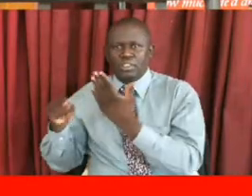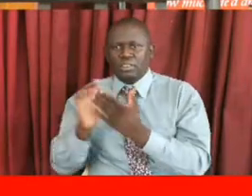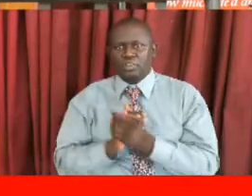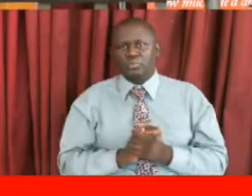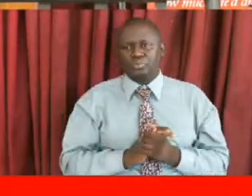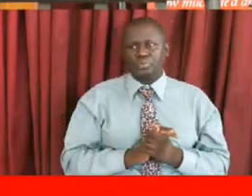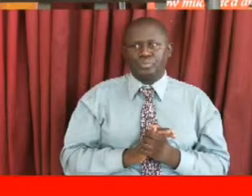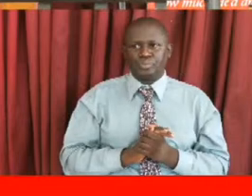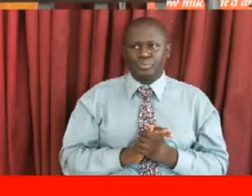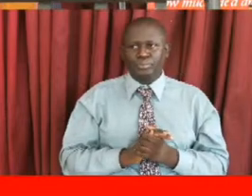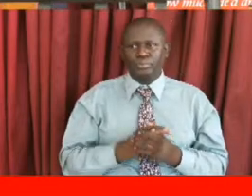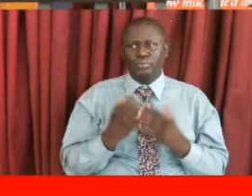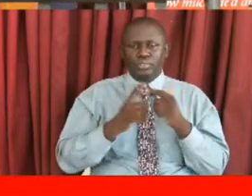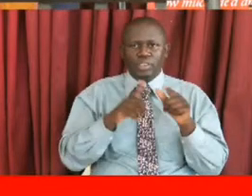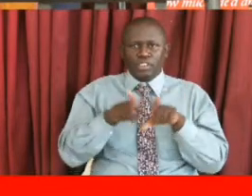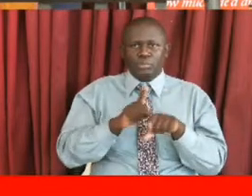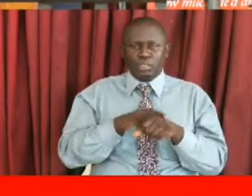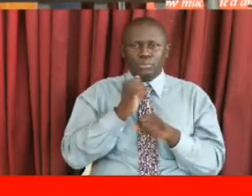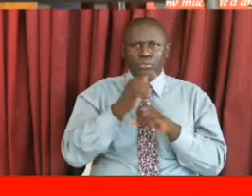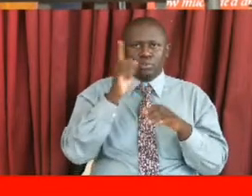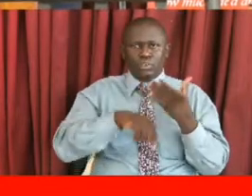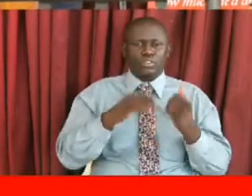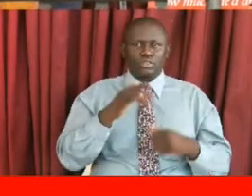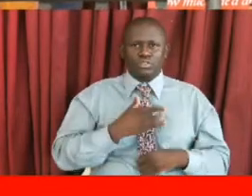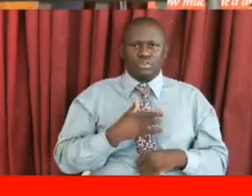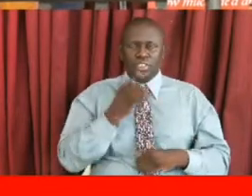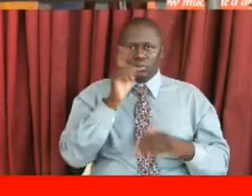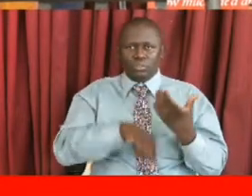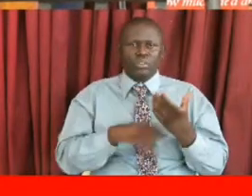mistakes feeling guilty for repented